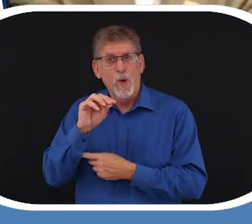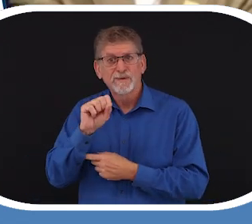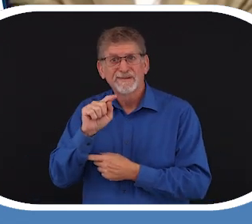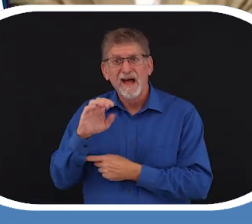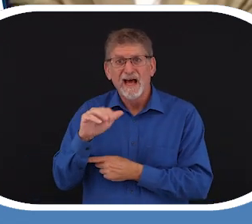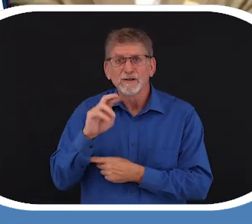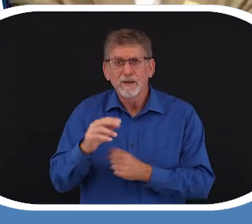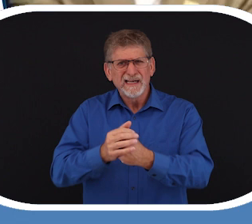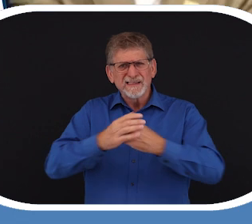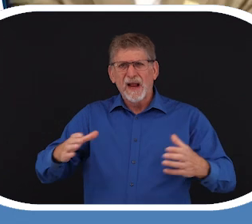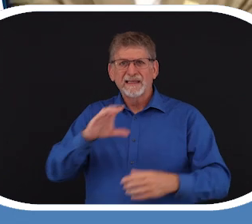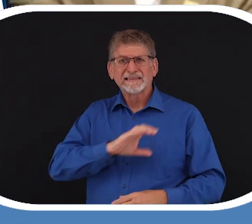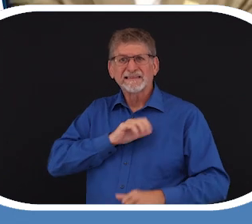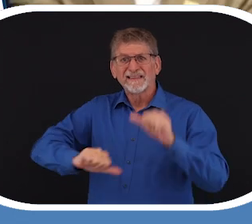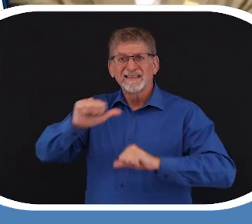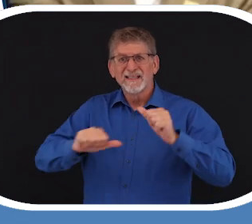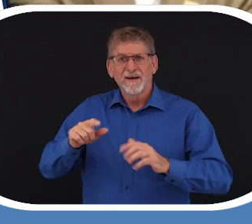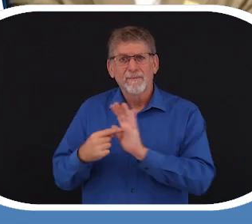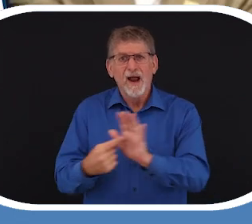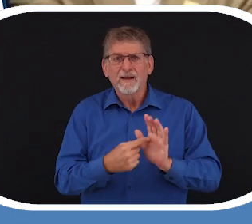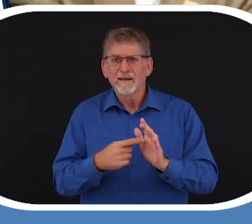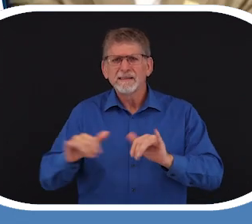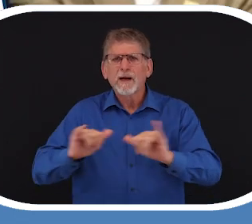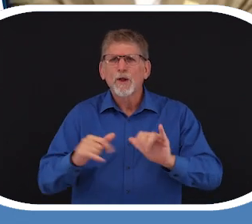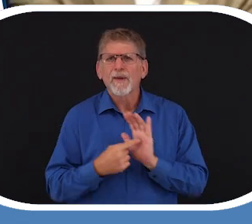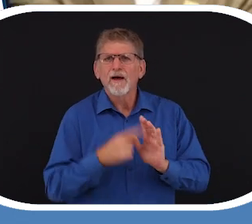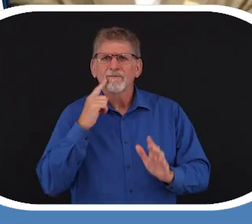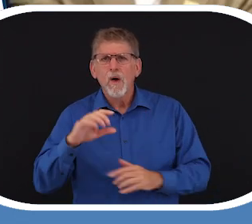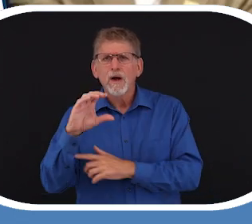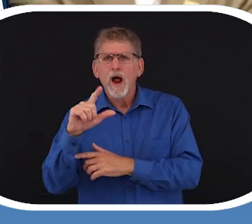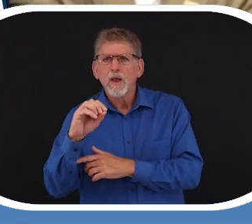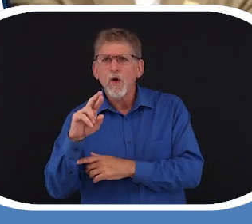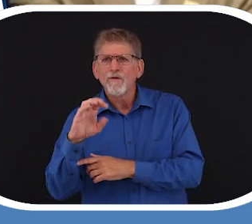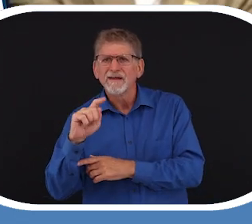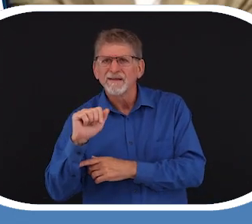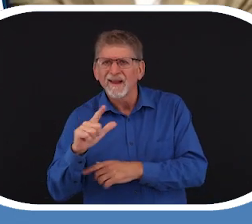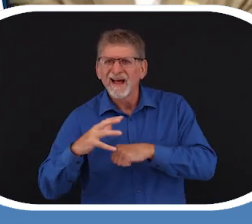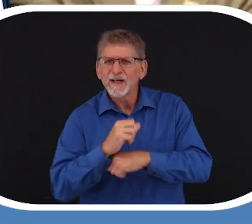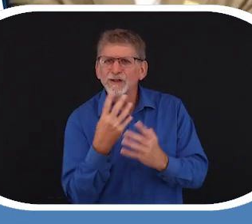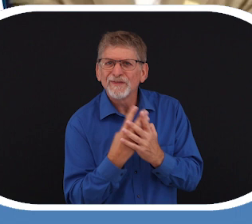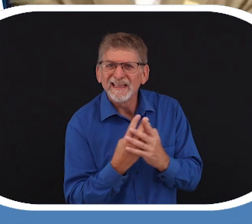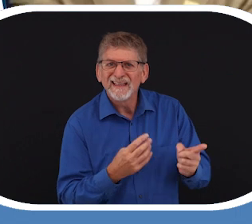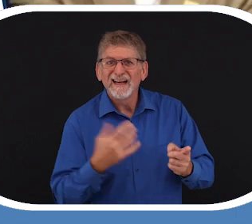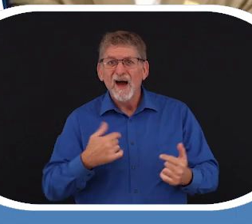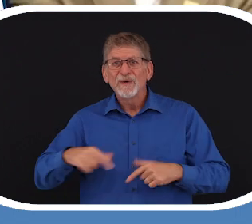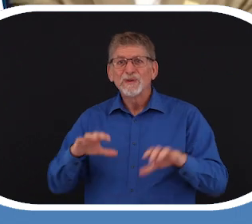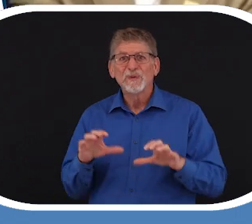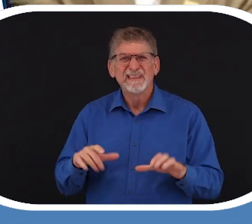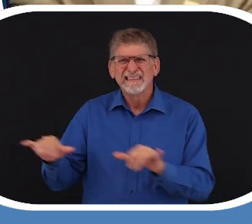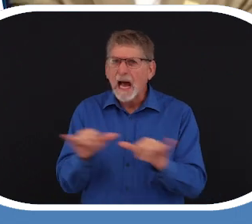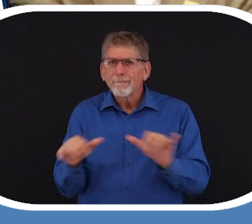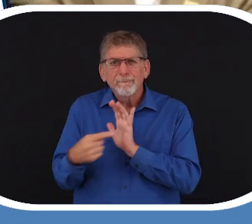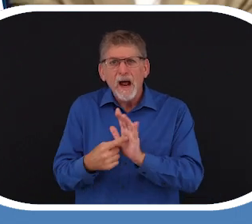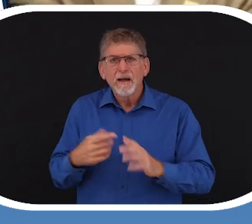model for colorectal cancer screening. And now they're doing that same model around lung cancer screening. So we know that engaging community members